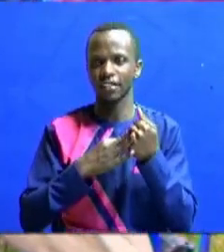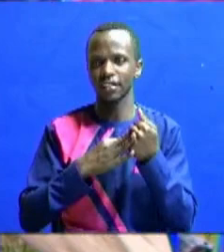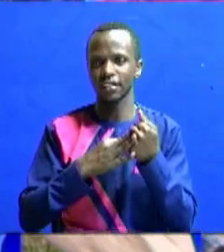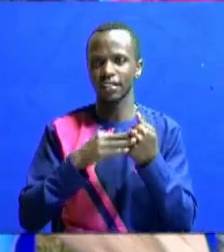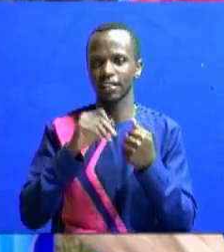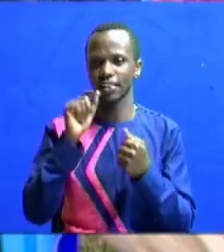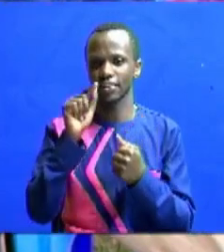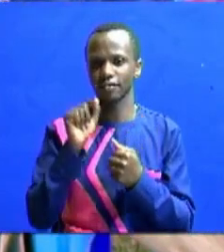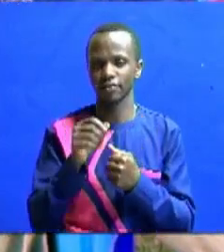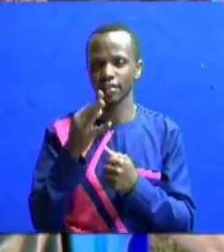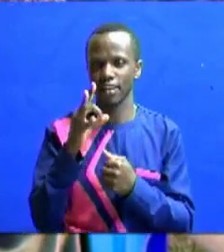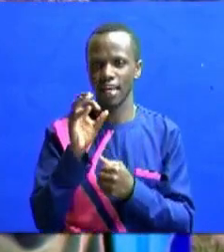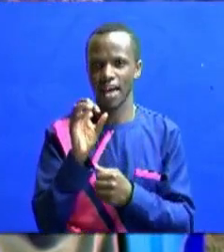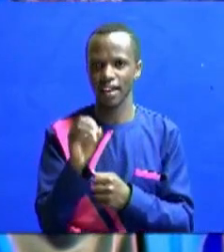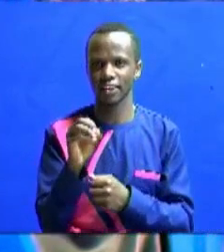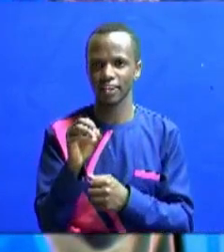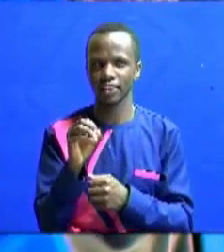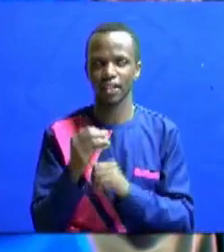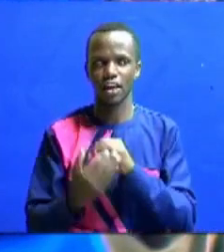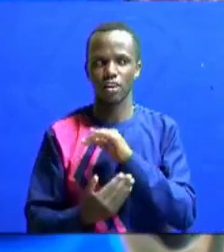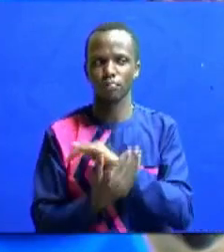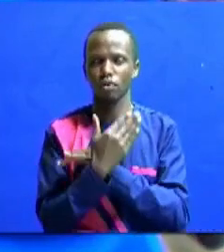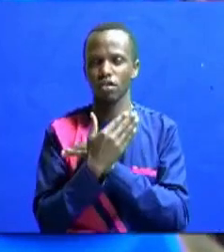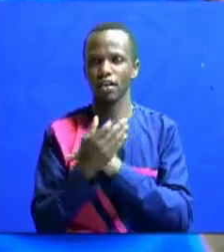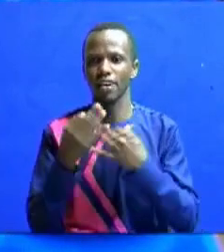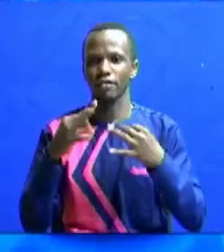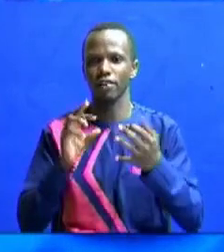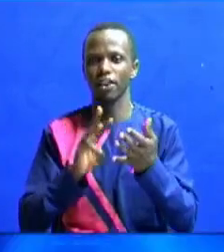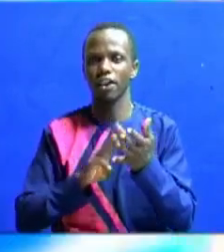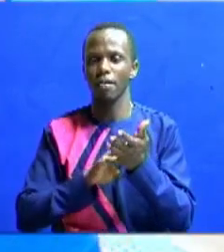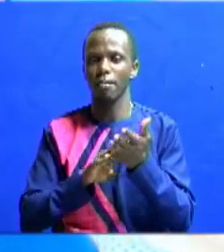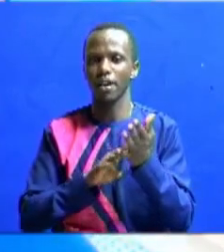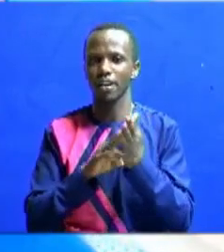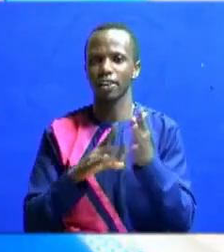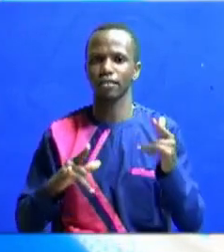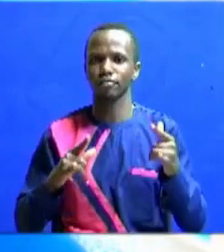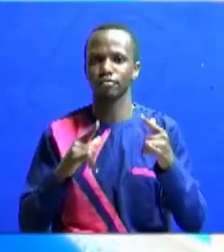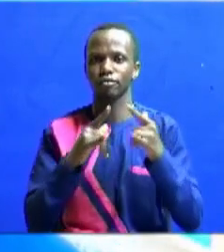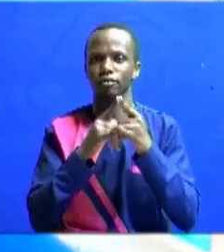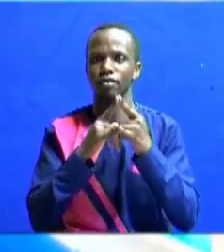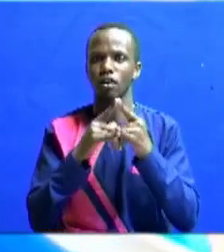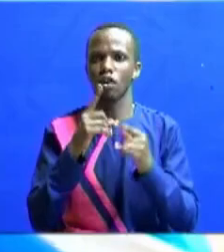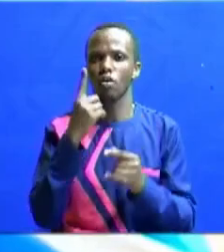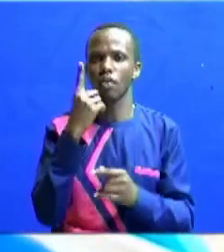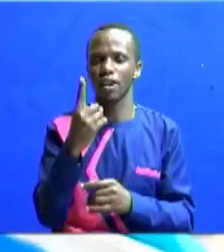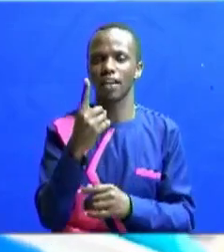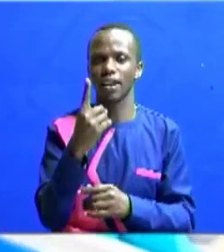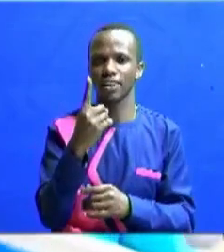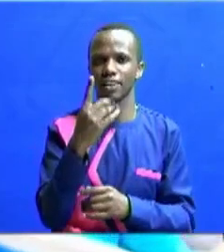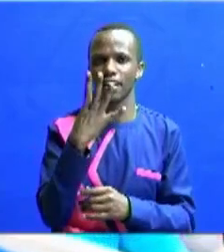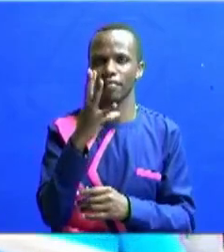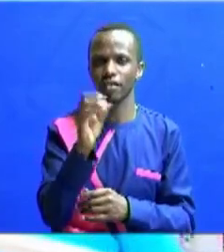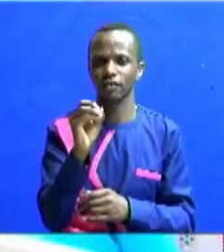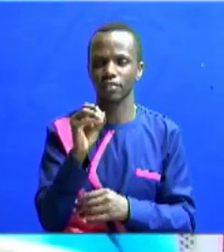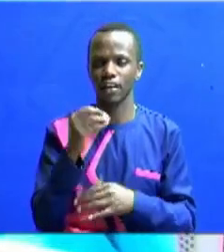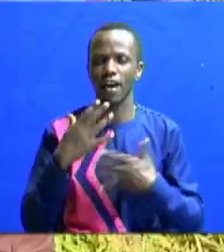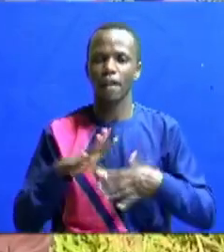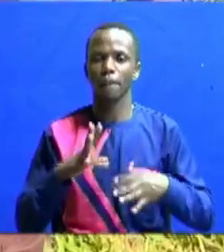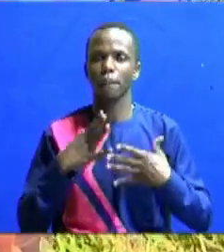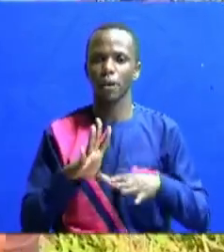already flocked the Migori Free Medical Campsite with over 150 people seeking